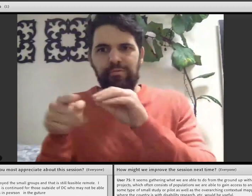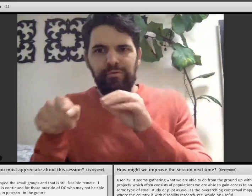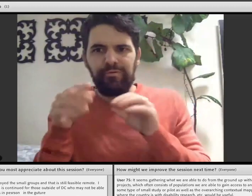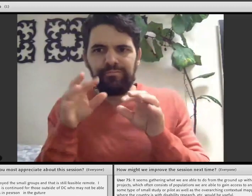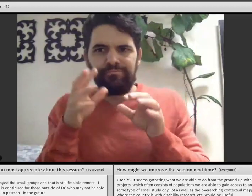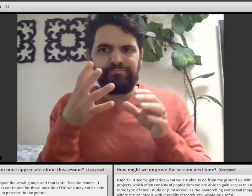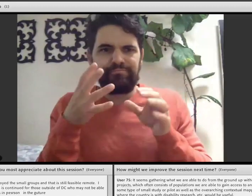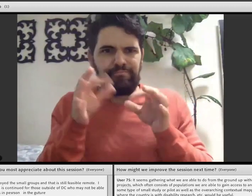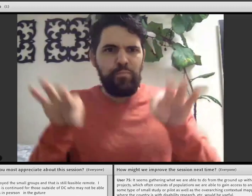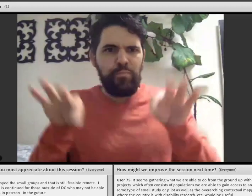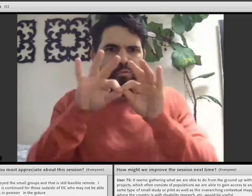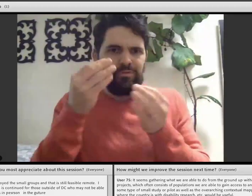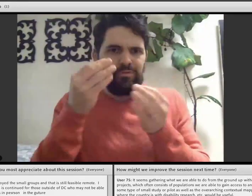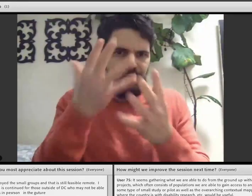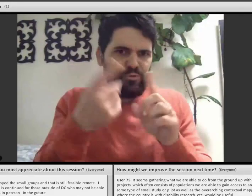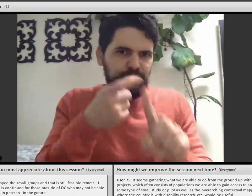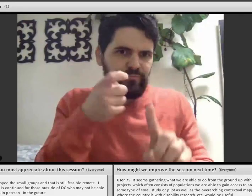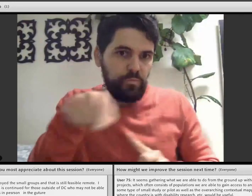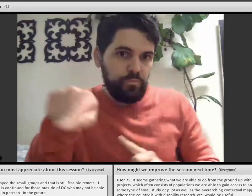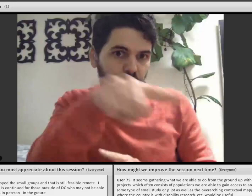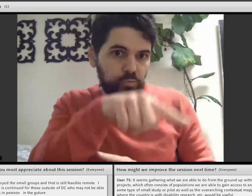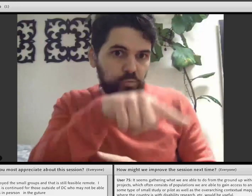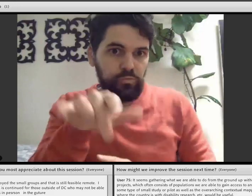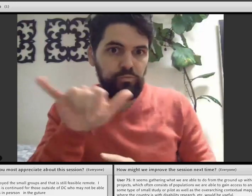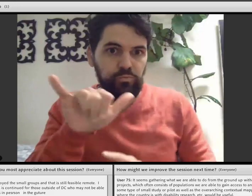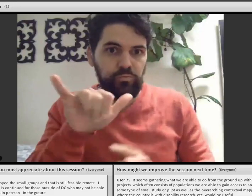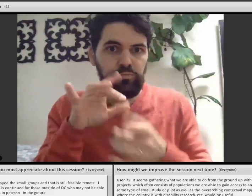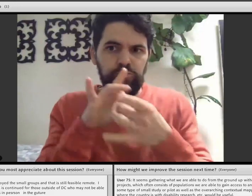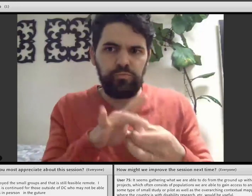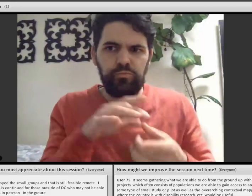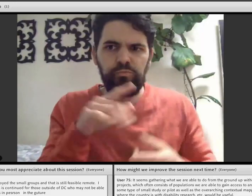And this is a process. It's the first step in the process.